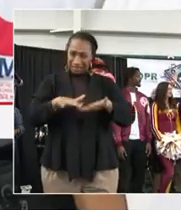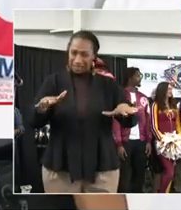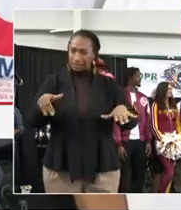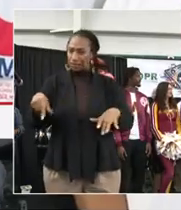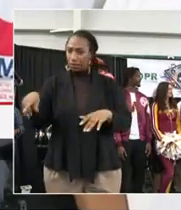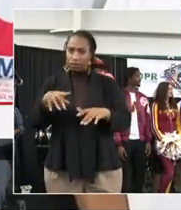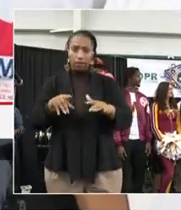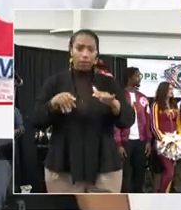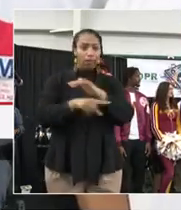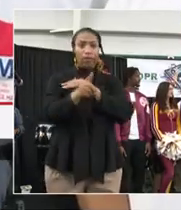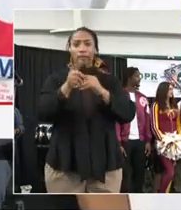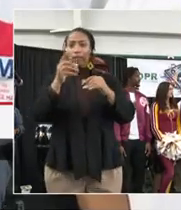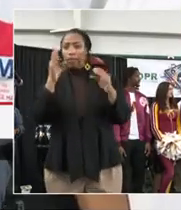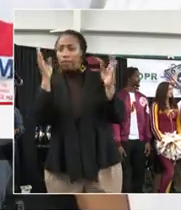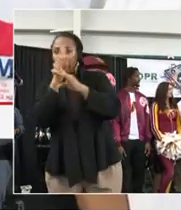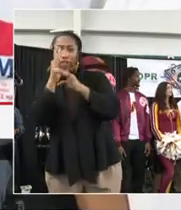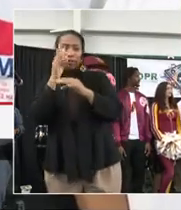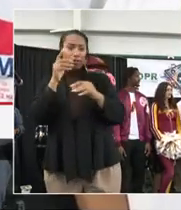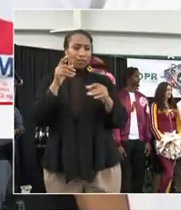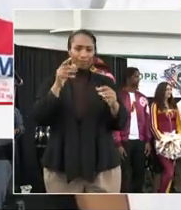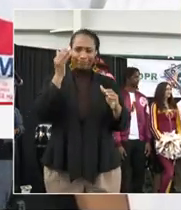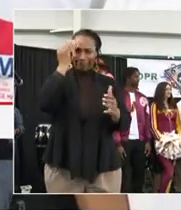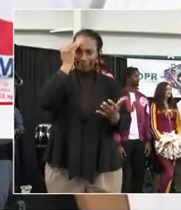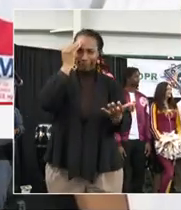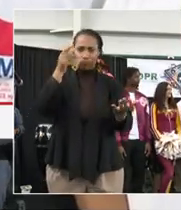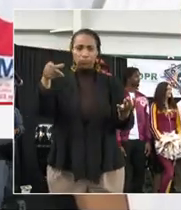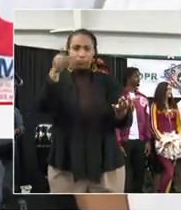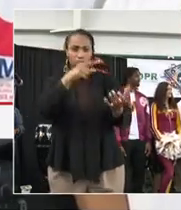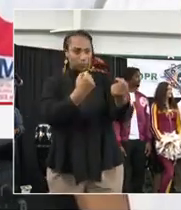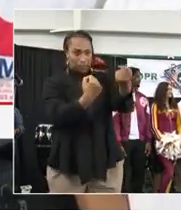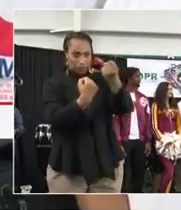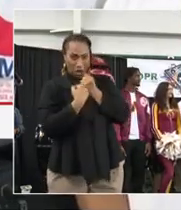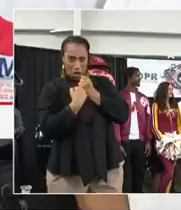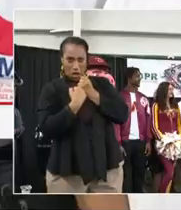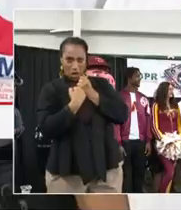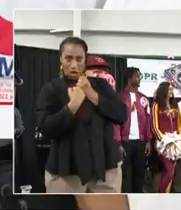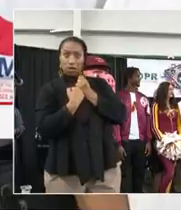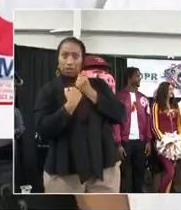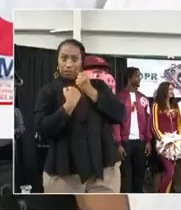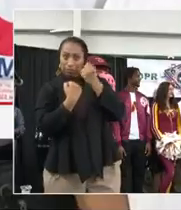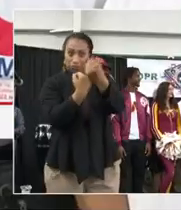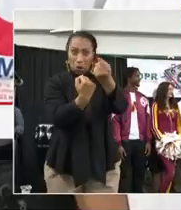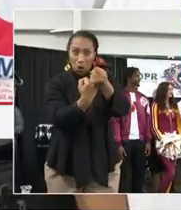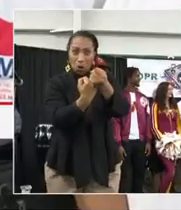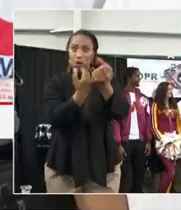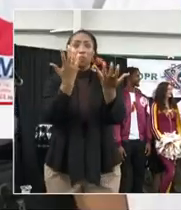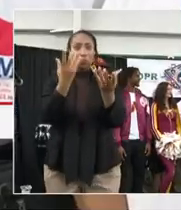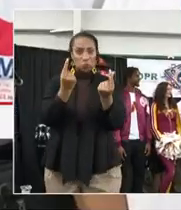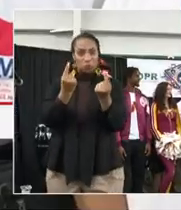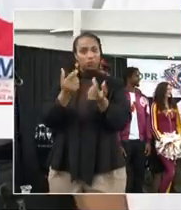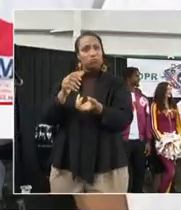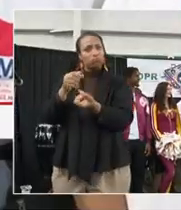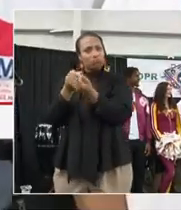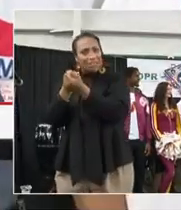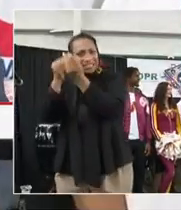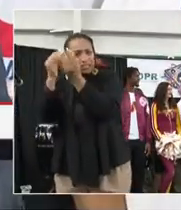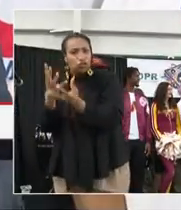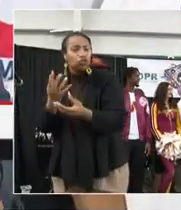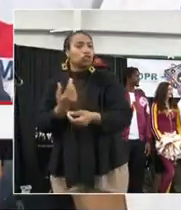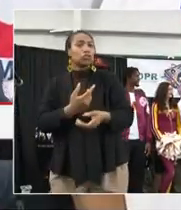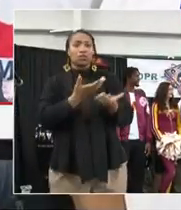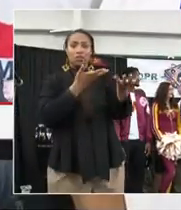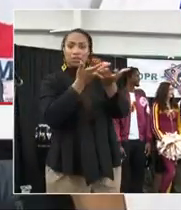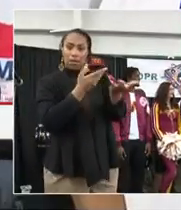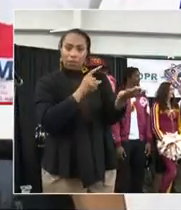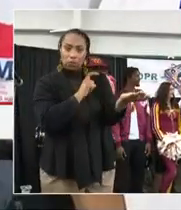community, are you going to stand with us? Are you going to work with the teachers, the schools, the police, the summer camps, the